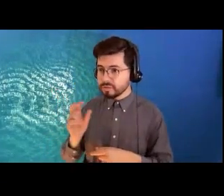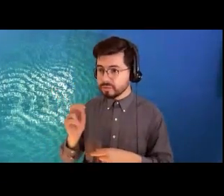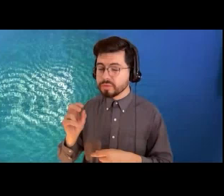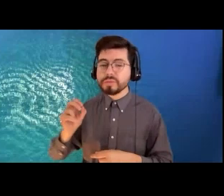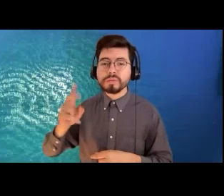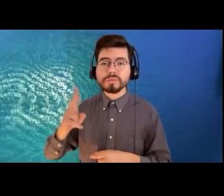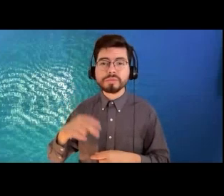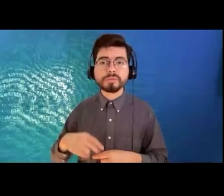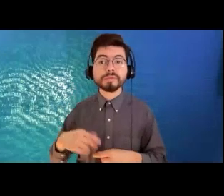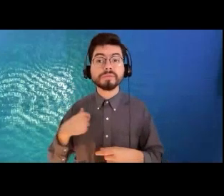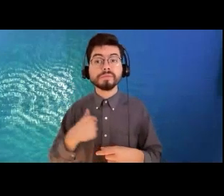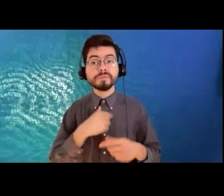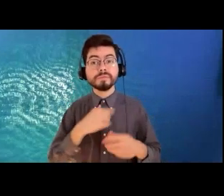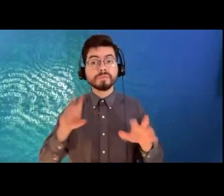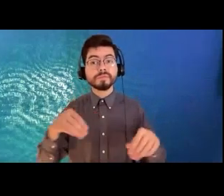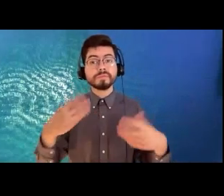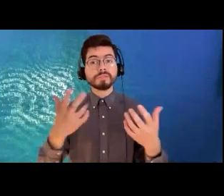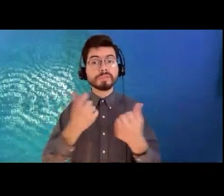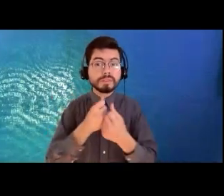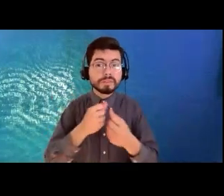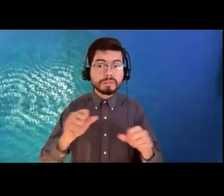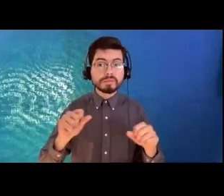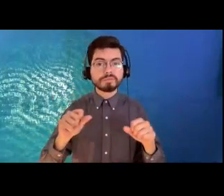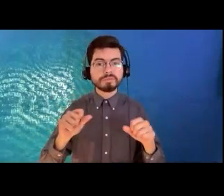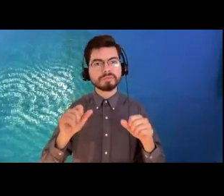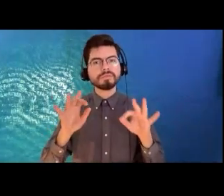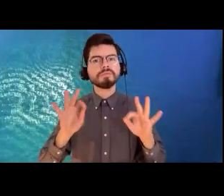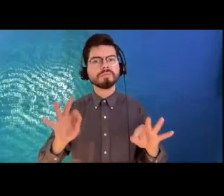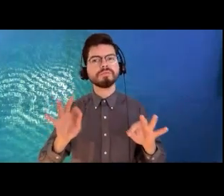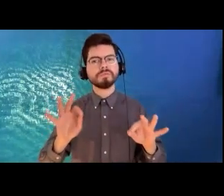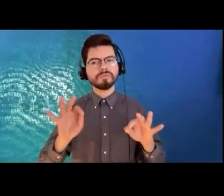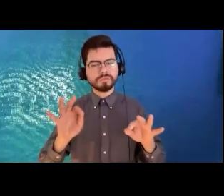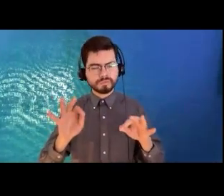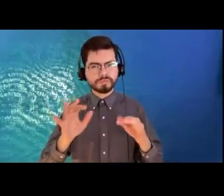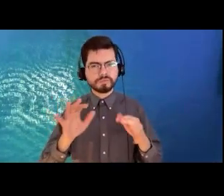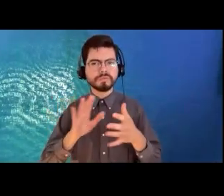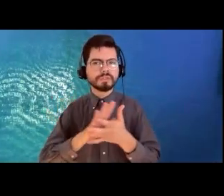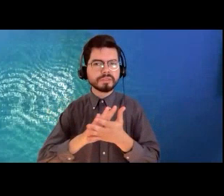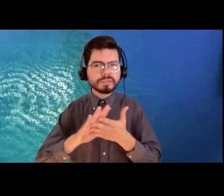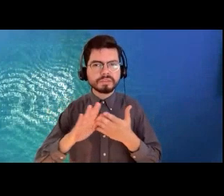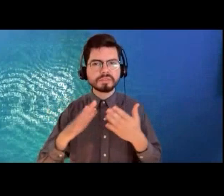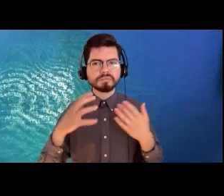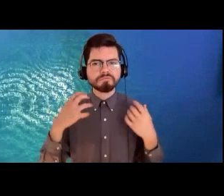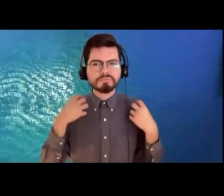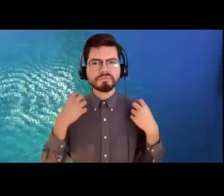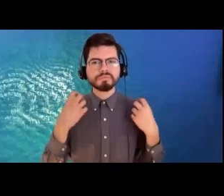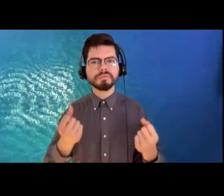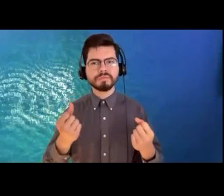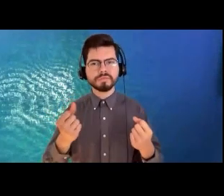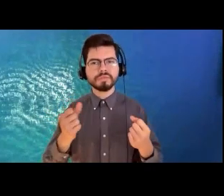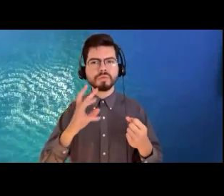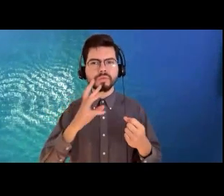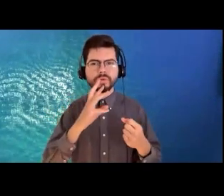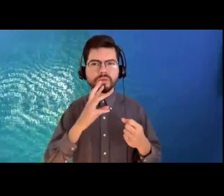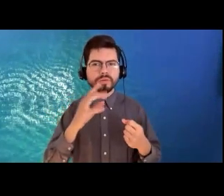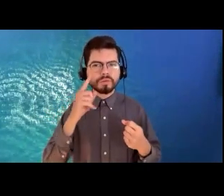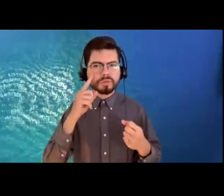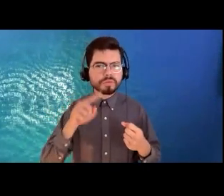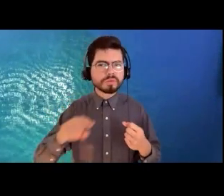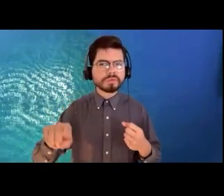and sanitary visit for our park employees and our park visitors. And a lot of that involves clean drinking